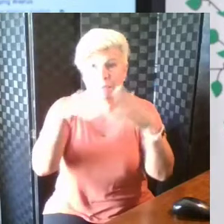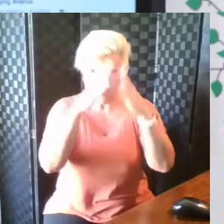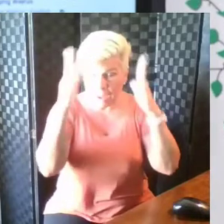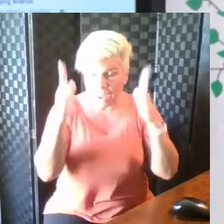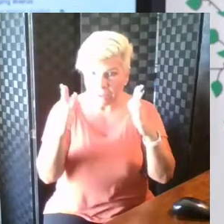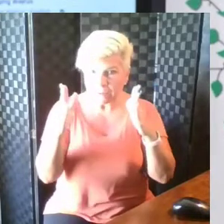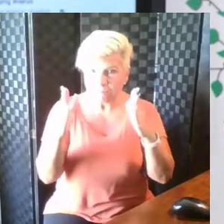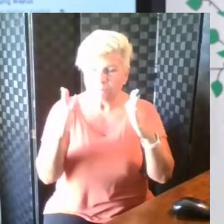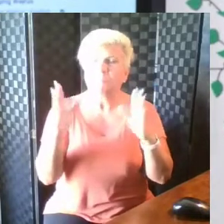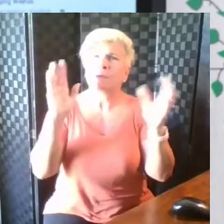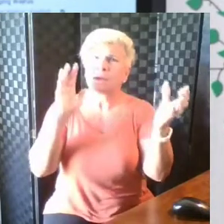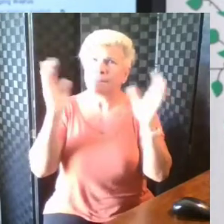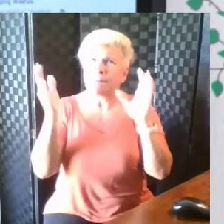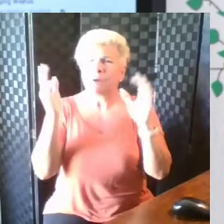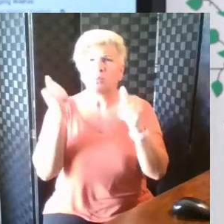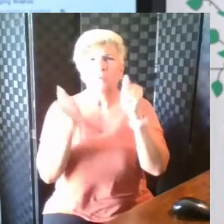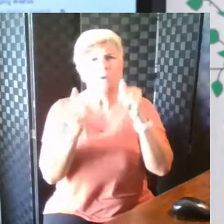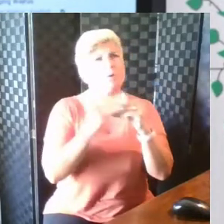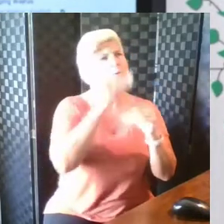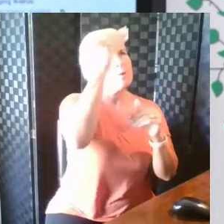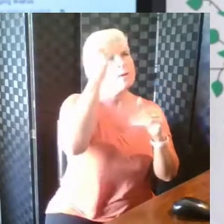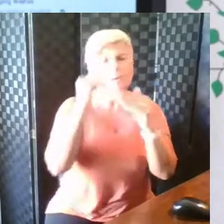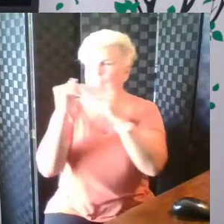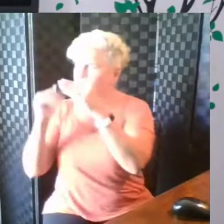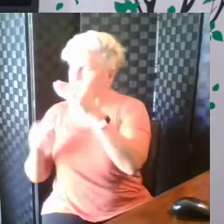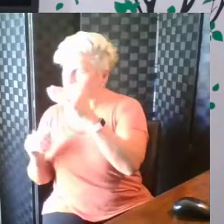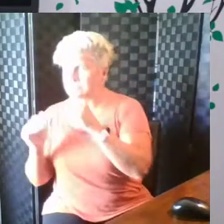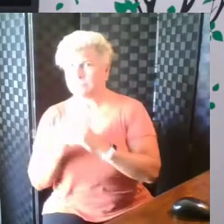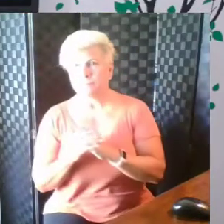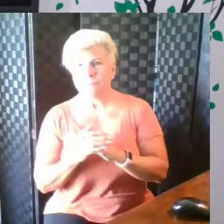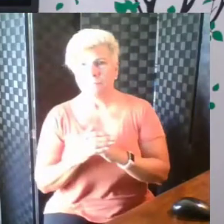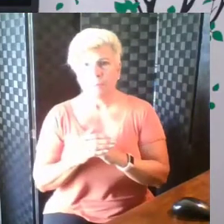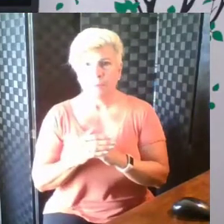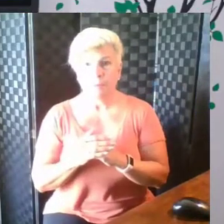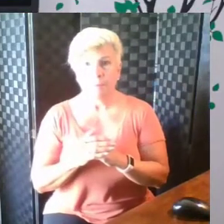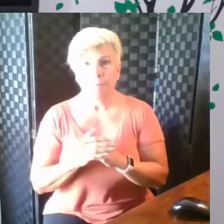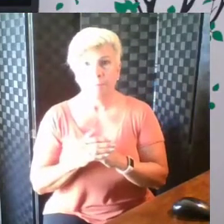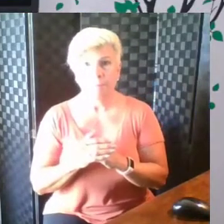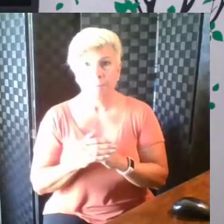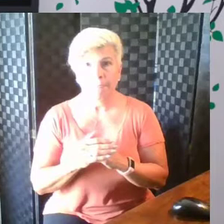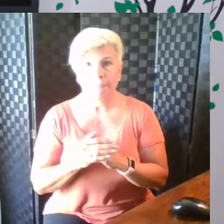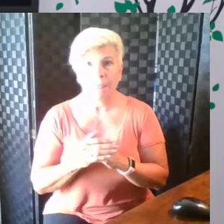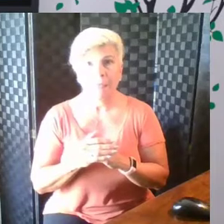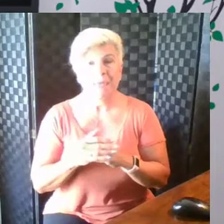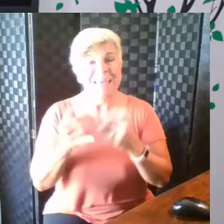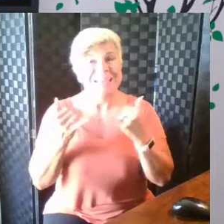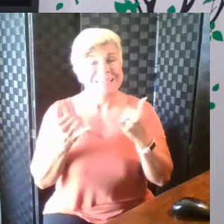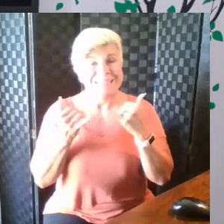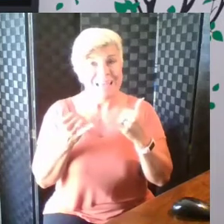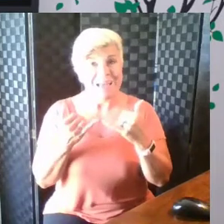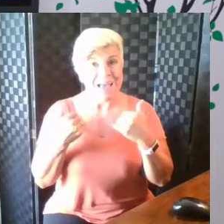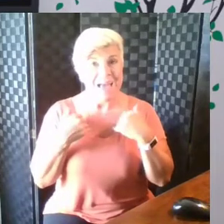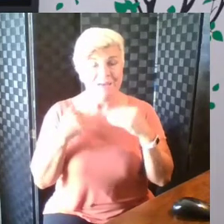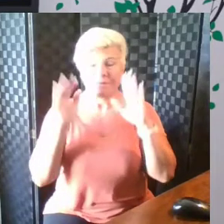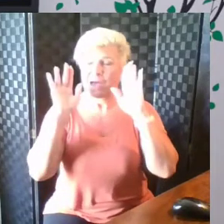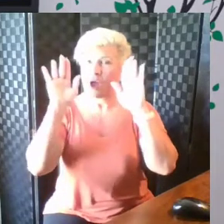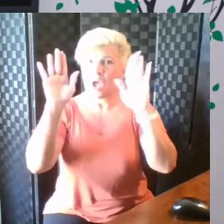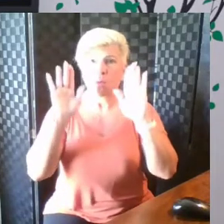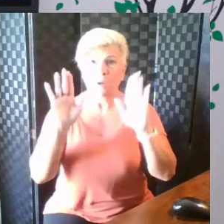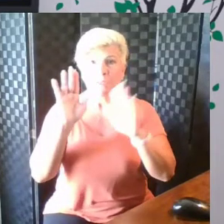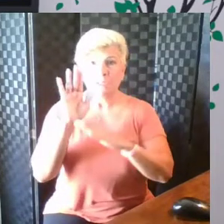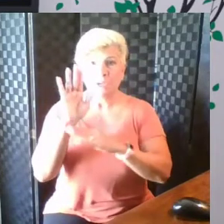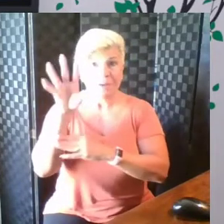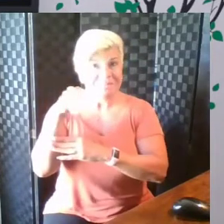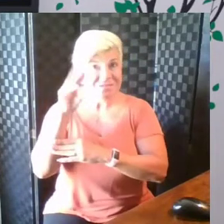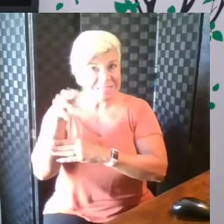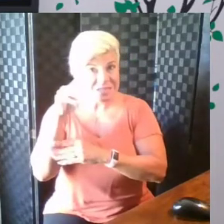compare groups of objects. Before we do that anymore with my activities, I have a wonderful video to show